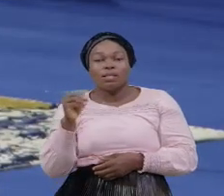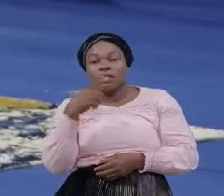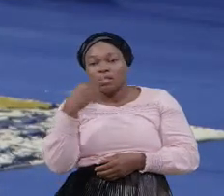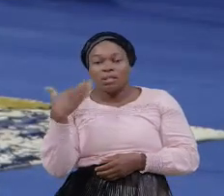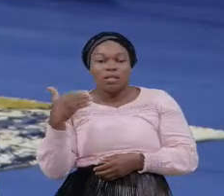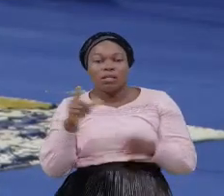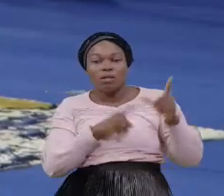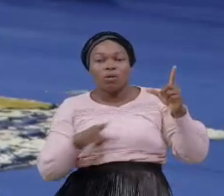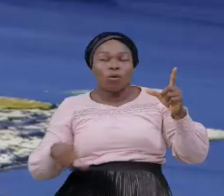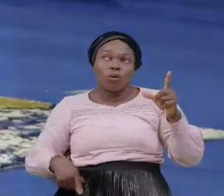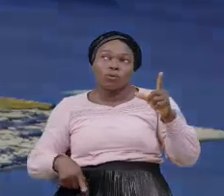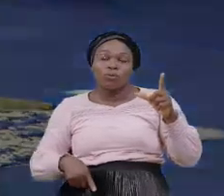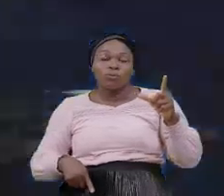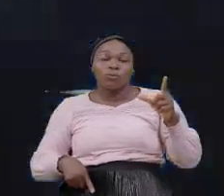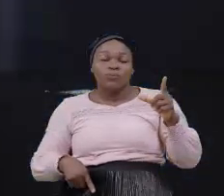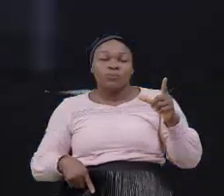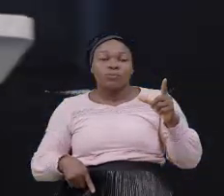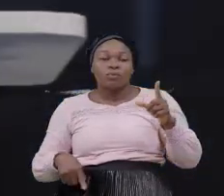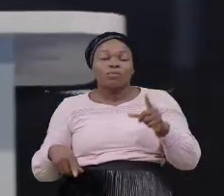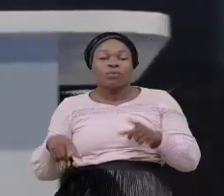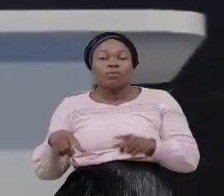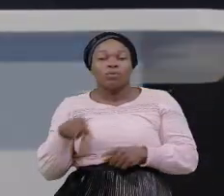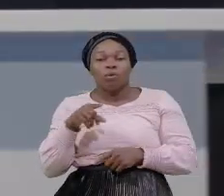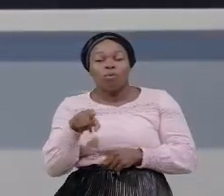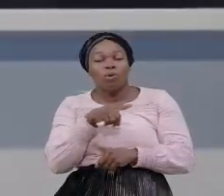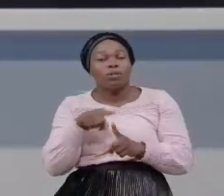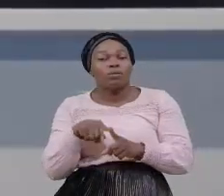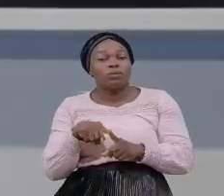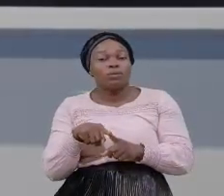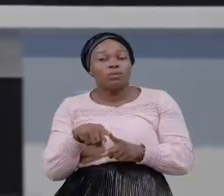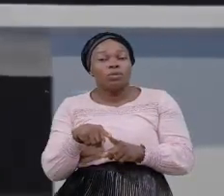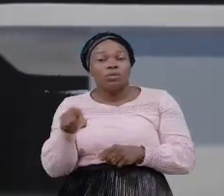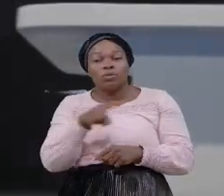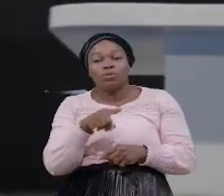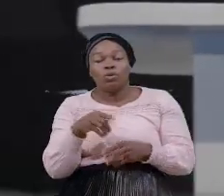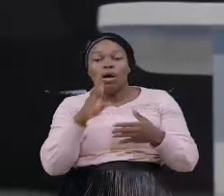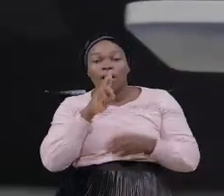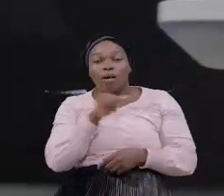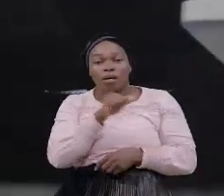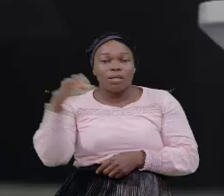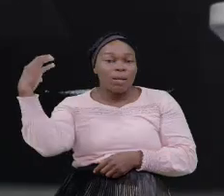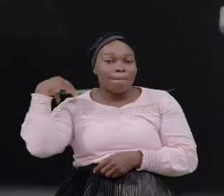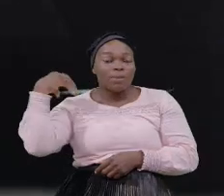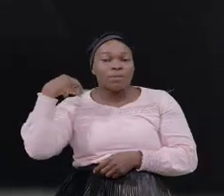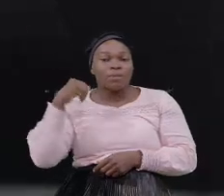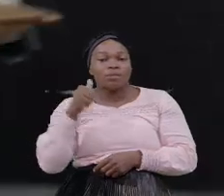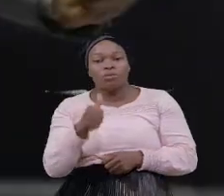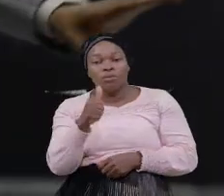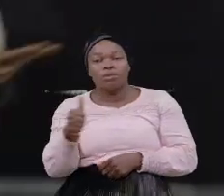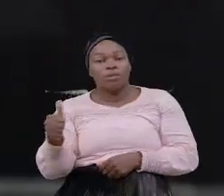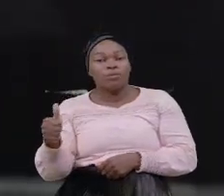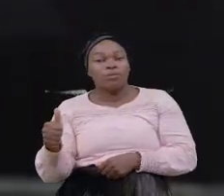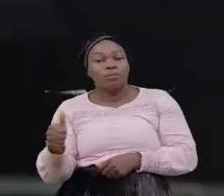know, when you are a master yourself, a centurion